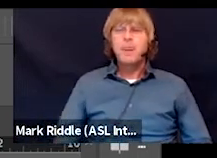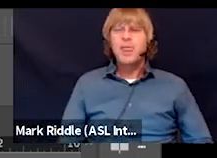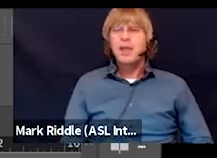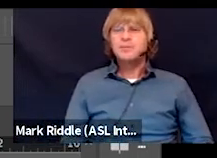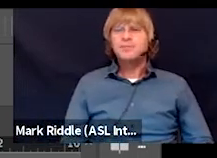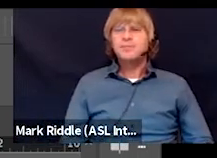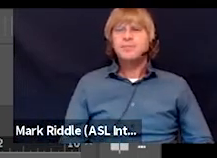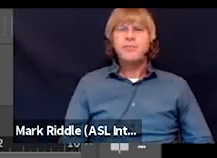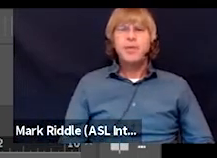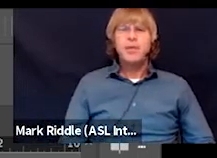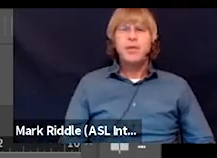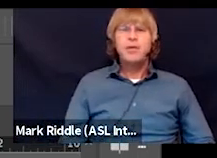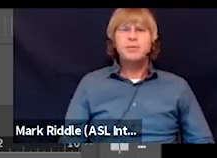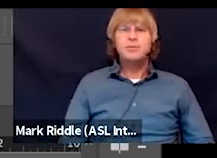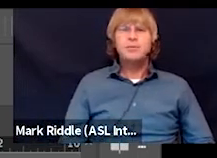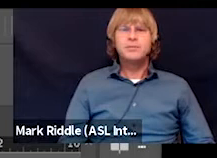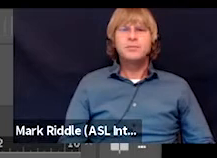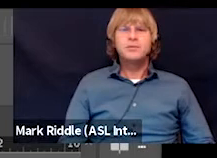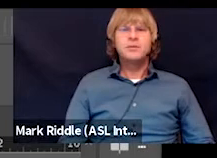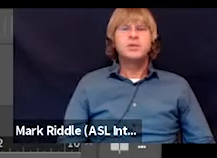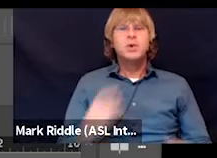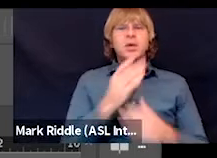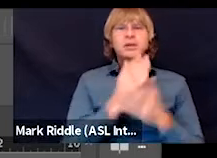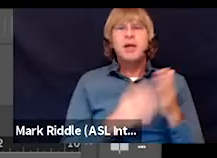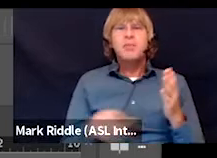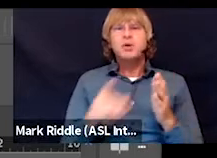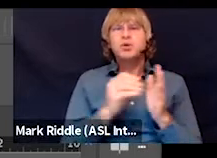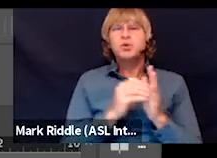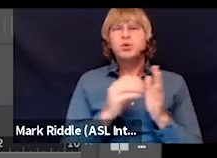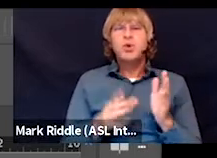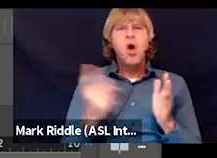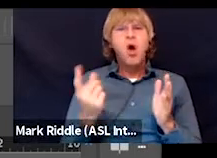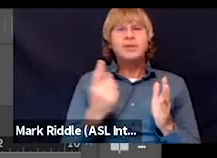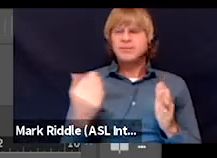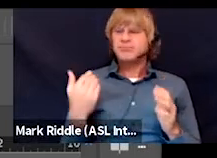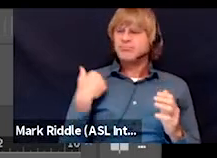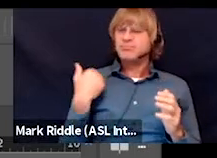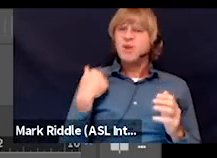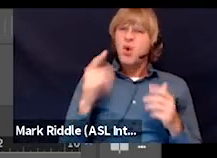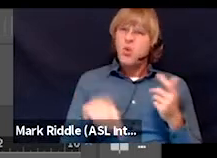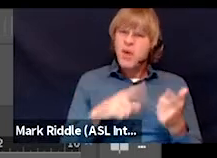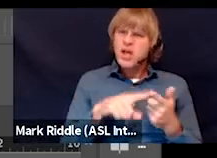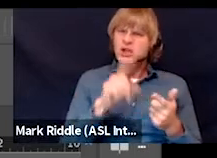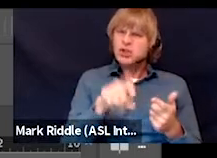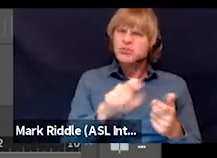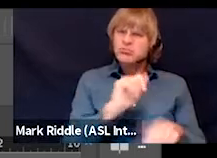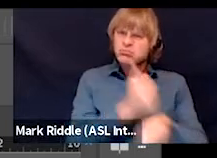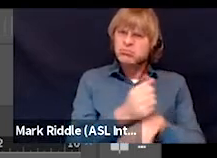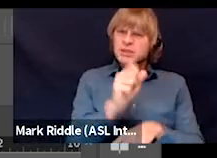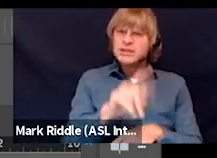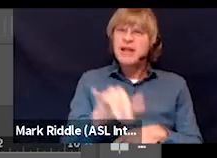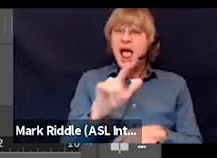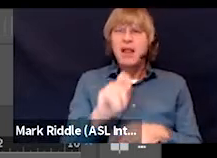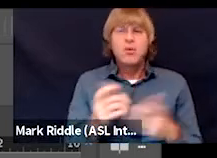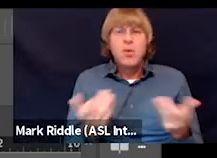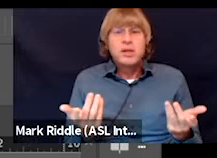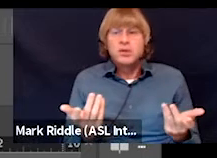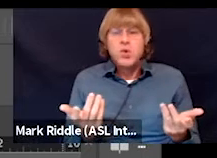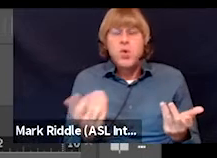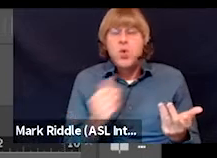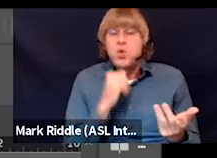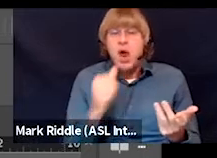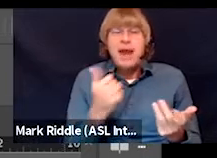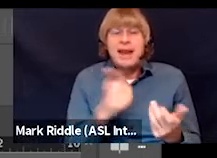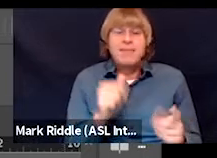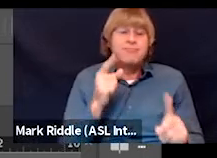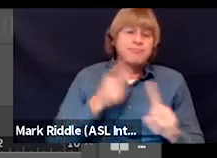All right, so some of my students will frequently say, well, when should I make a style? Well, there's no one point at which you